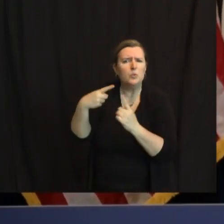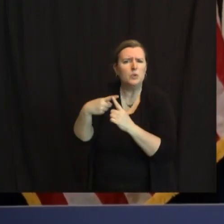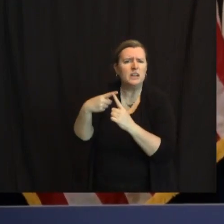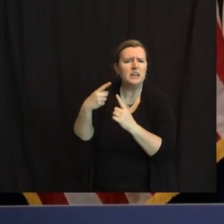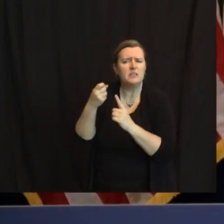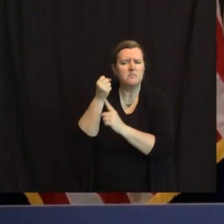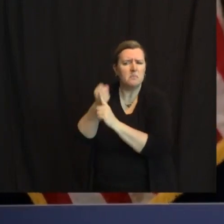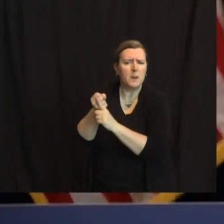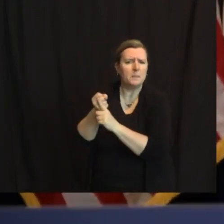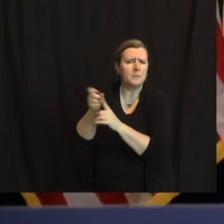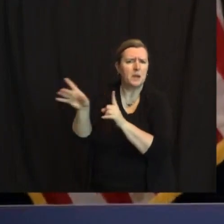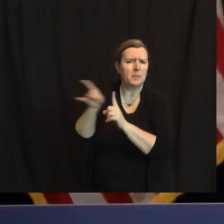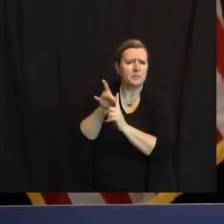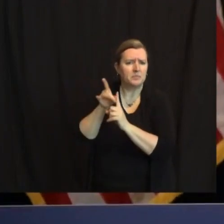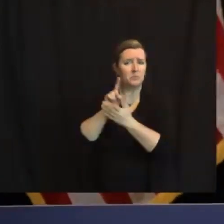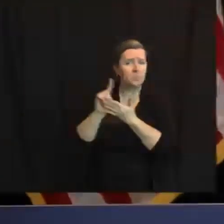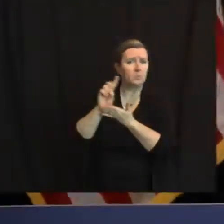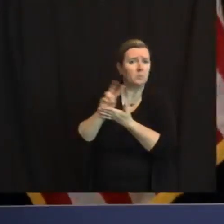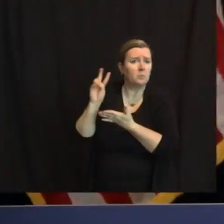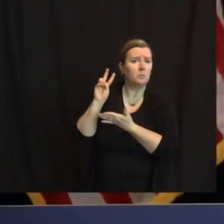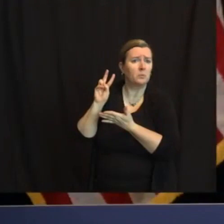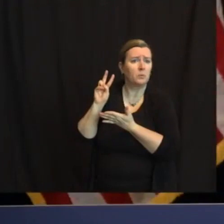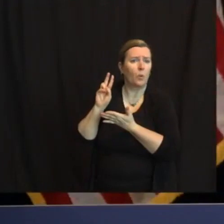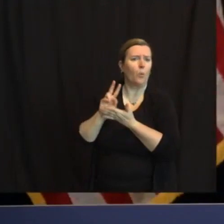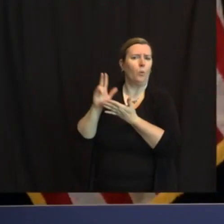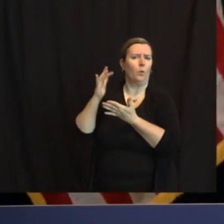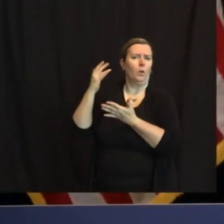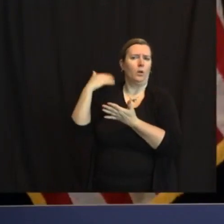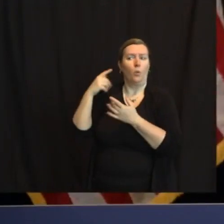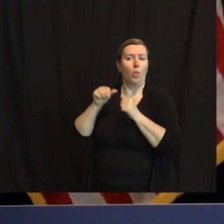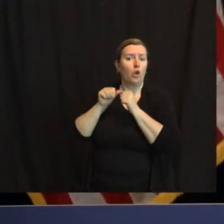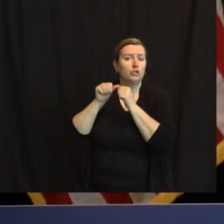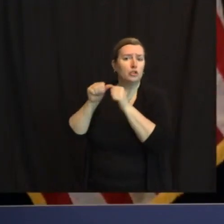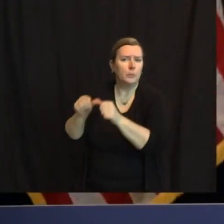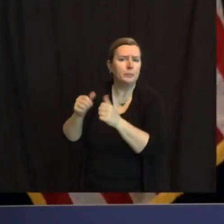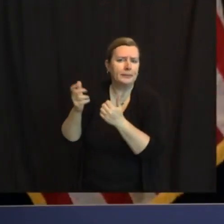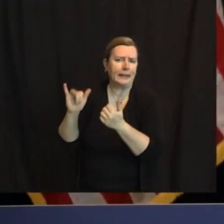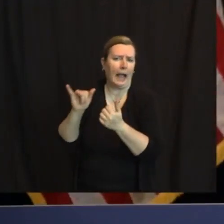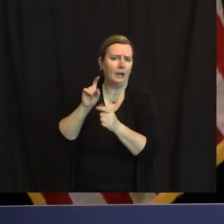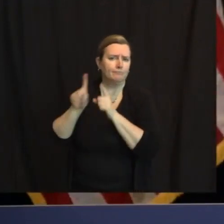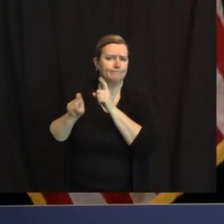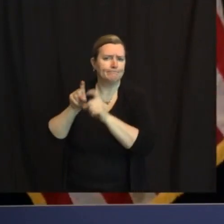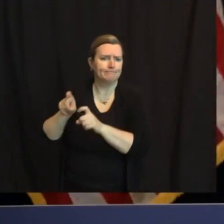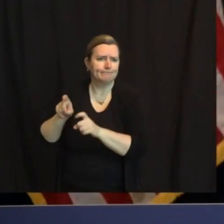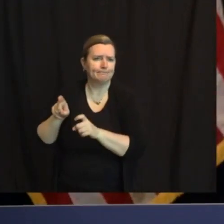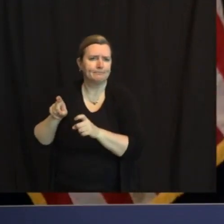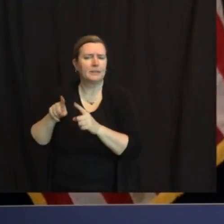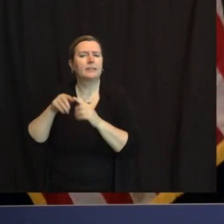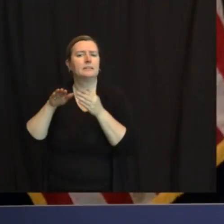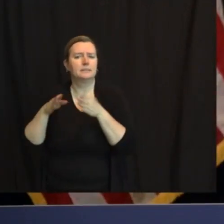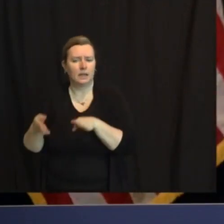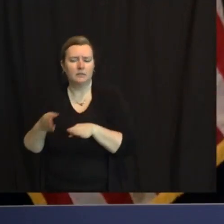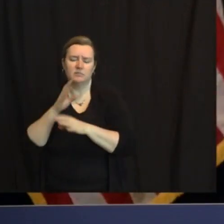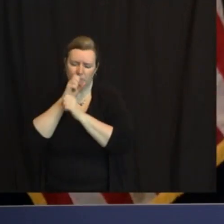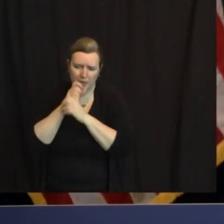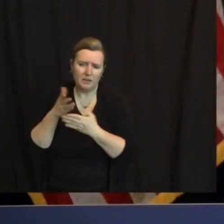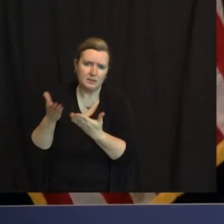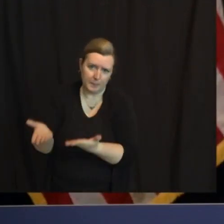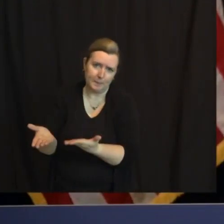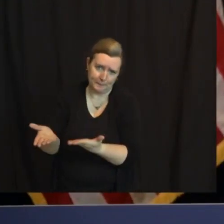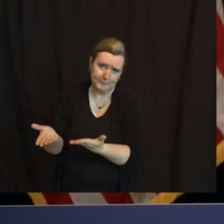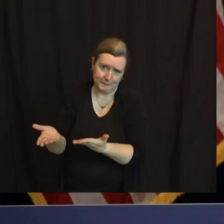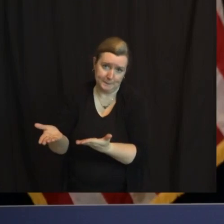those dates relative to when they passed, bless them, and also as we discuss them each